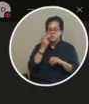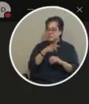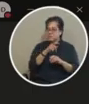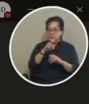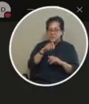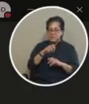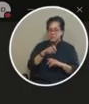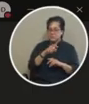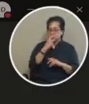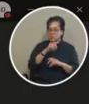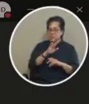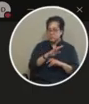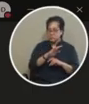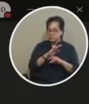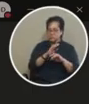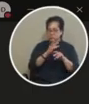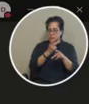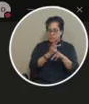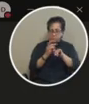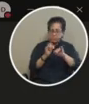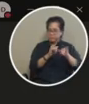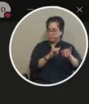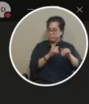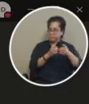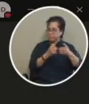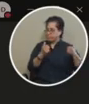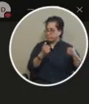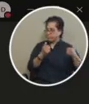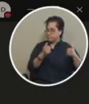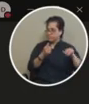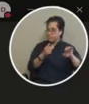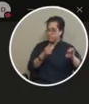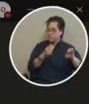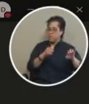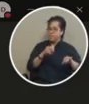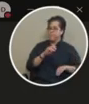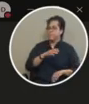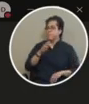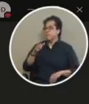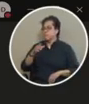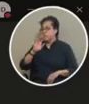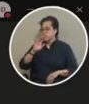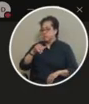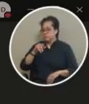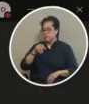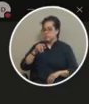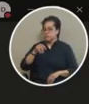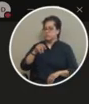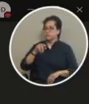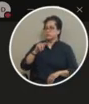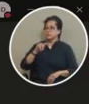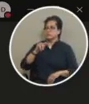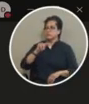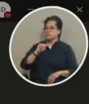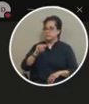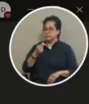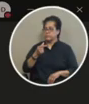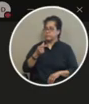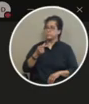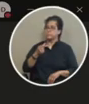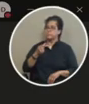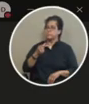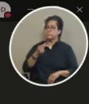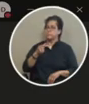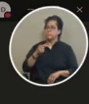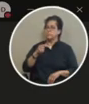even a need for them to stay quarantined. Representative Hernandez? Yes. To your questions, those are